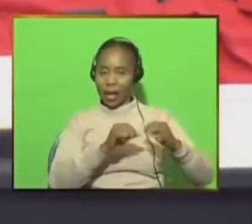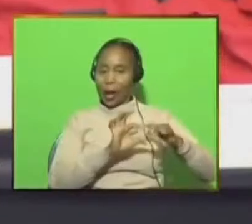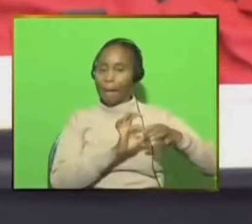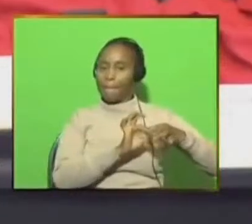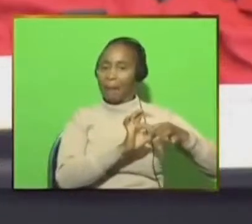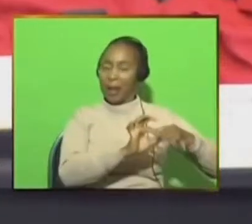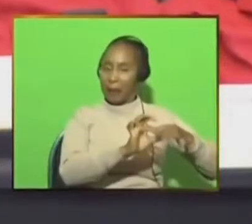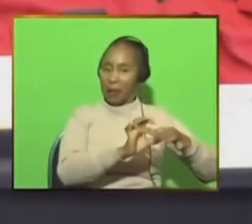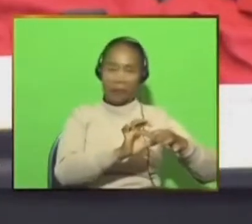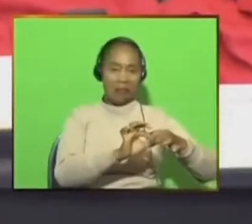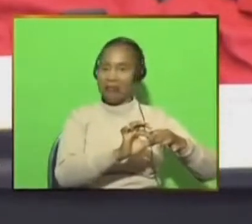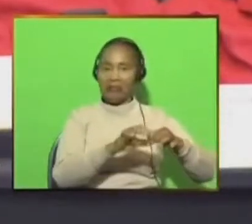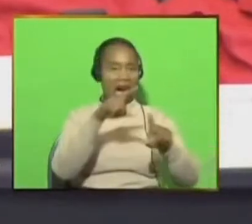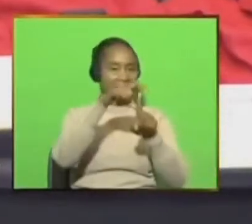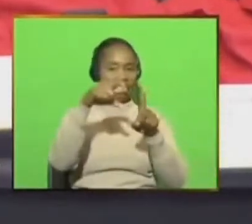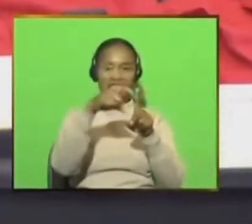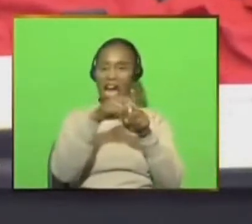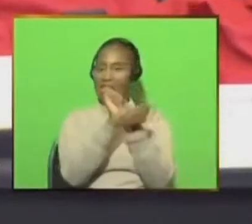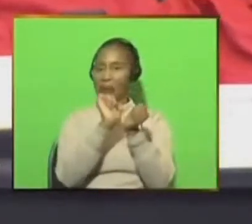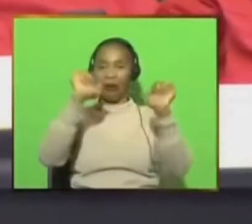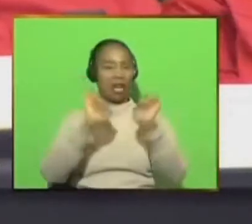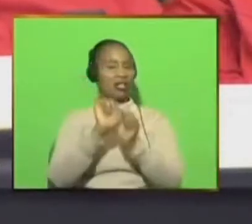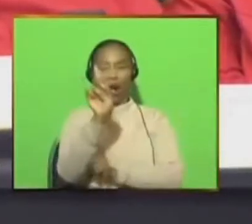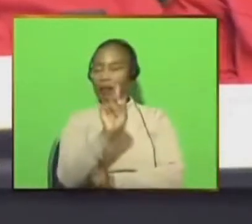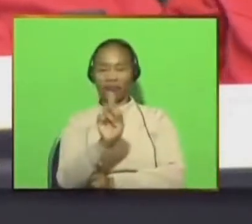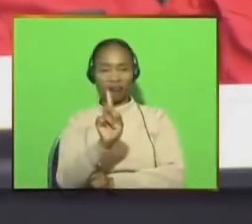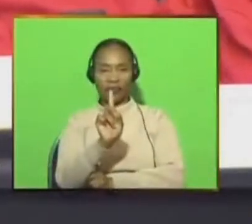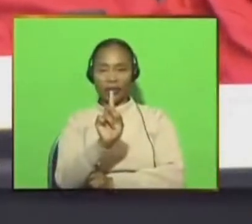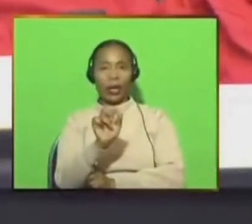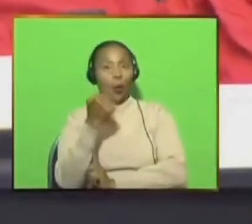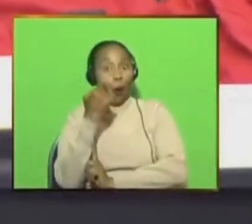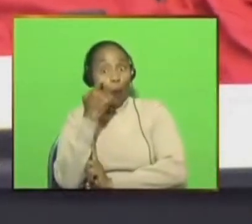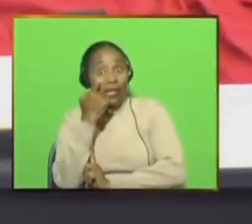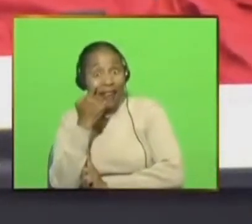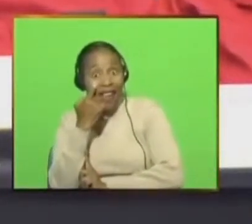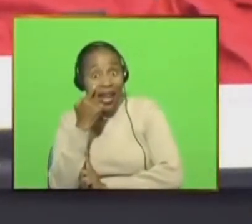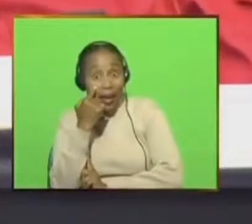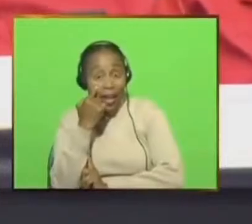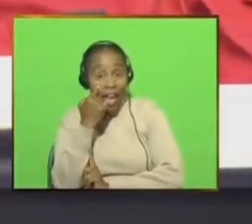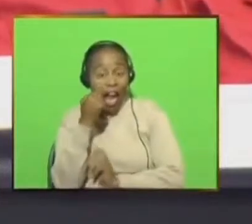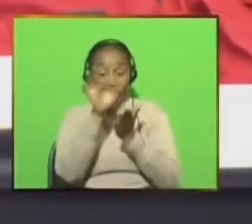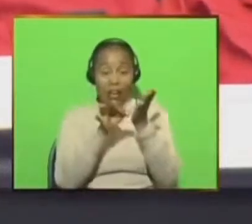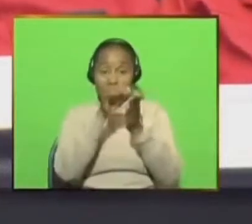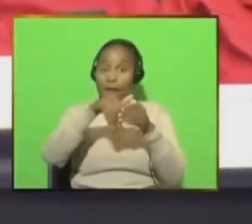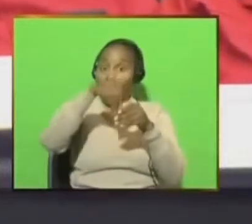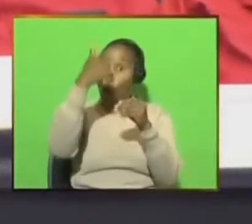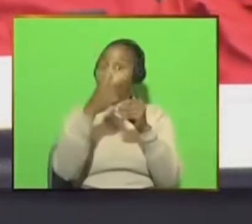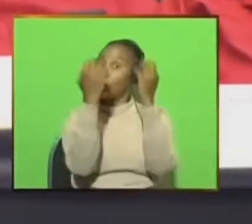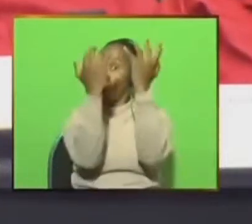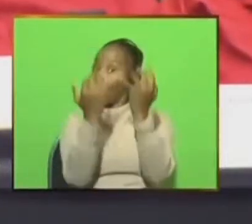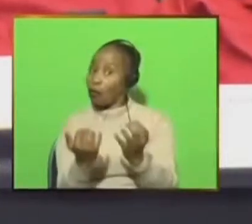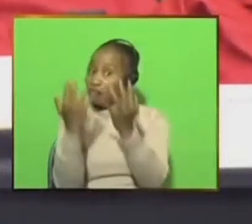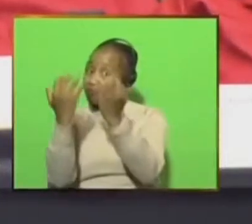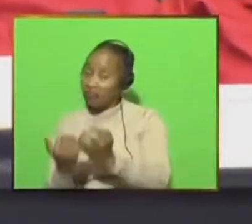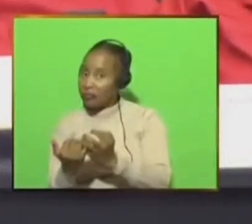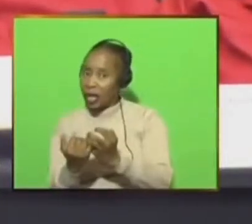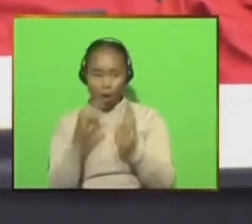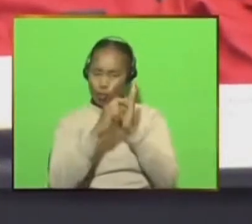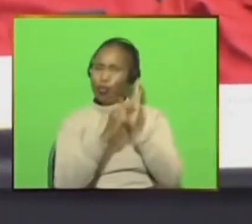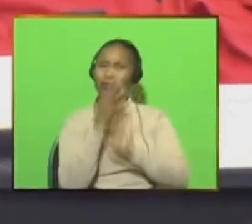culture of observing the counting of votes. You can't have a rule that says